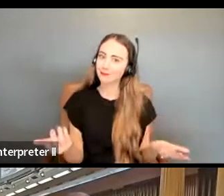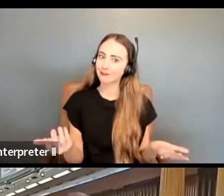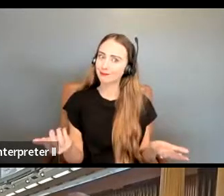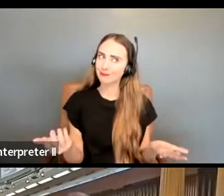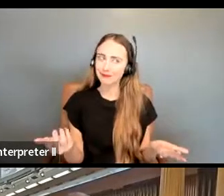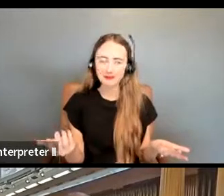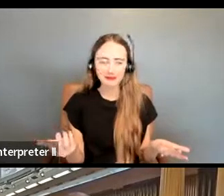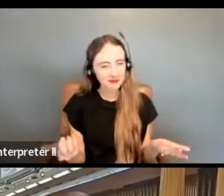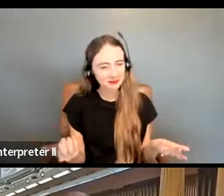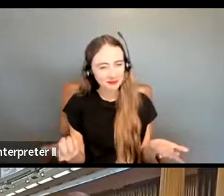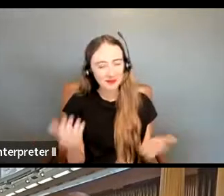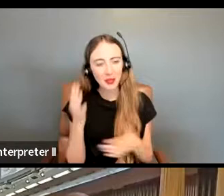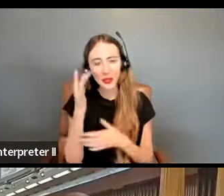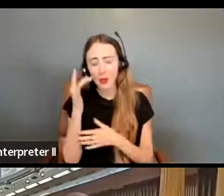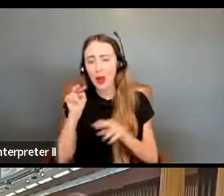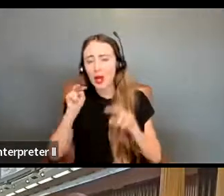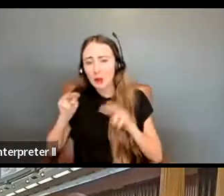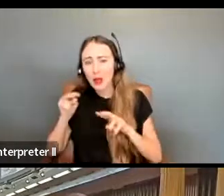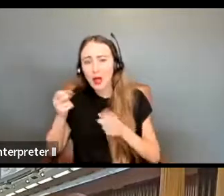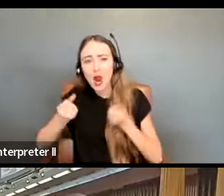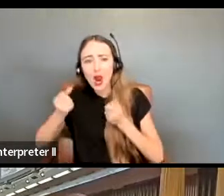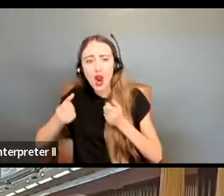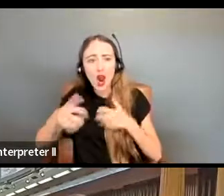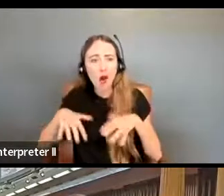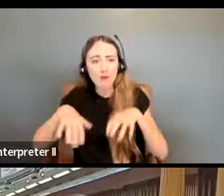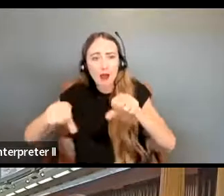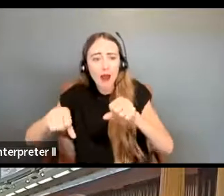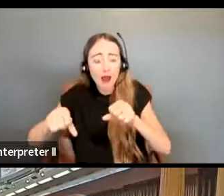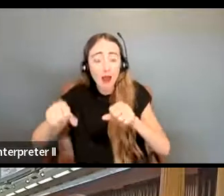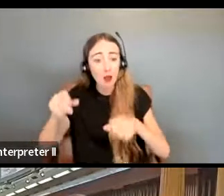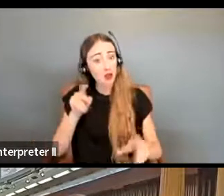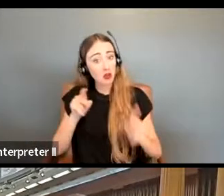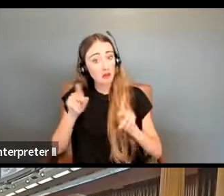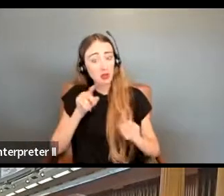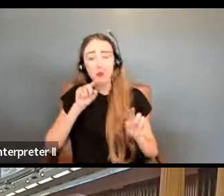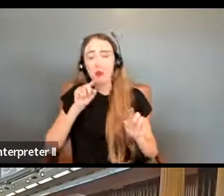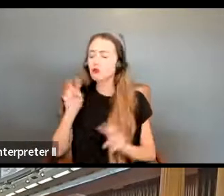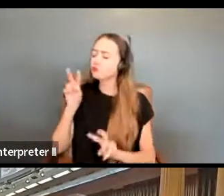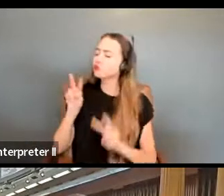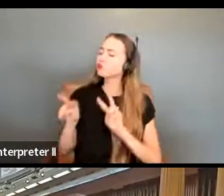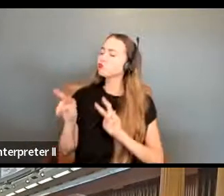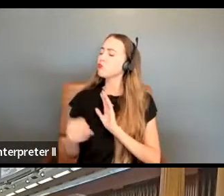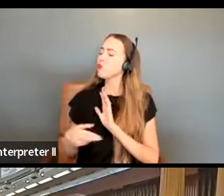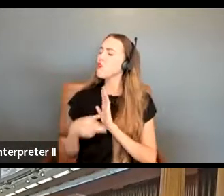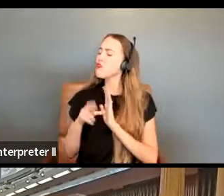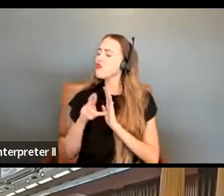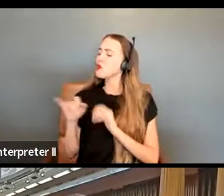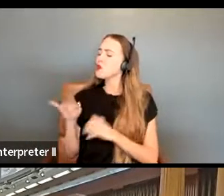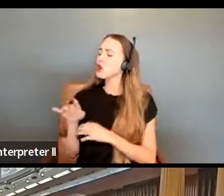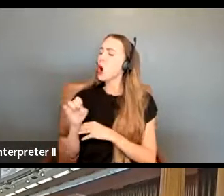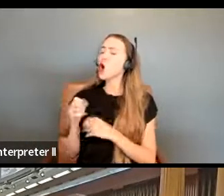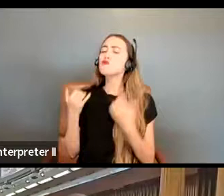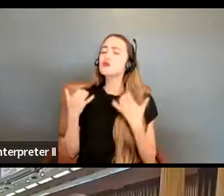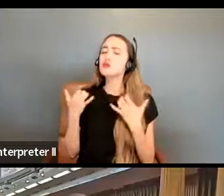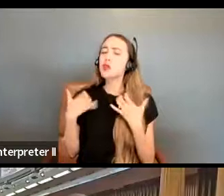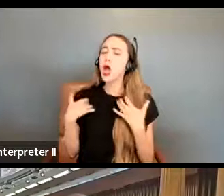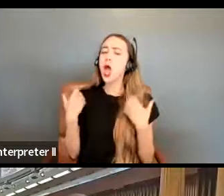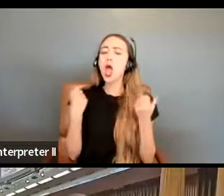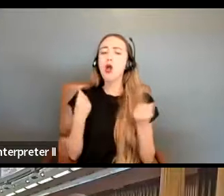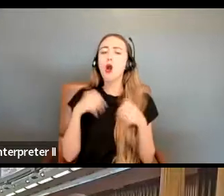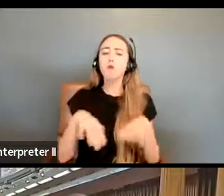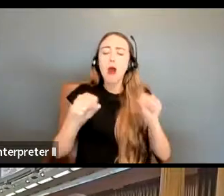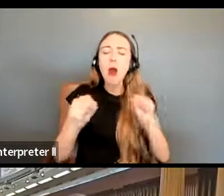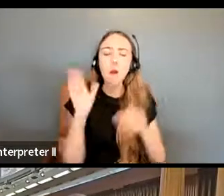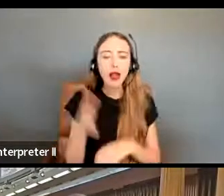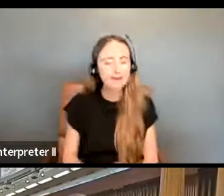at carjacking? Do we think that people who carjack go to the code and look at it and say, I'm going to carjack today or not? No.